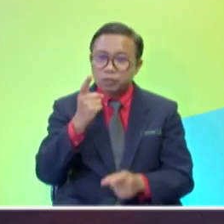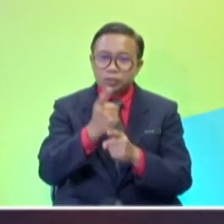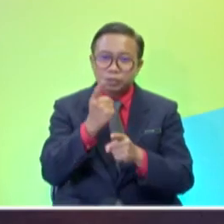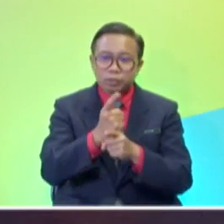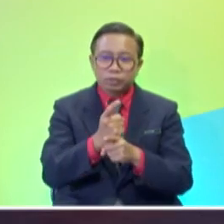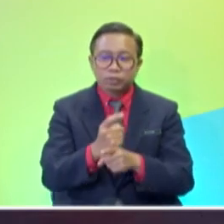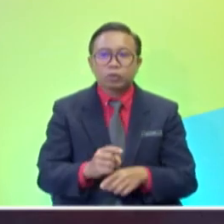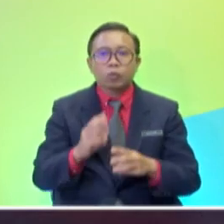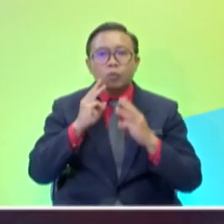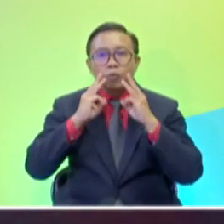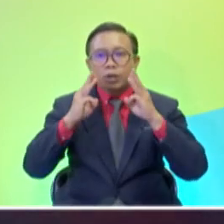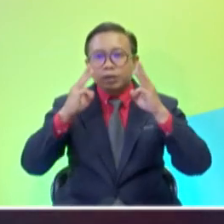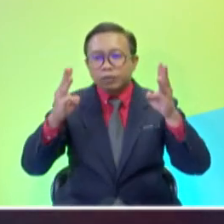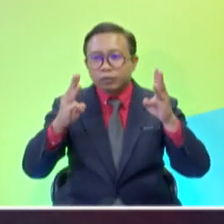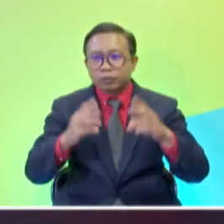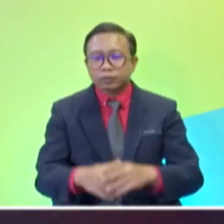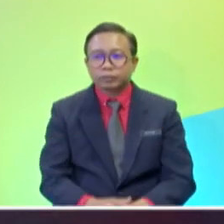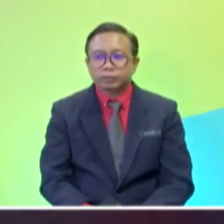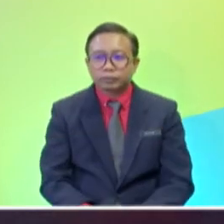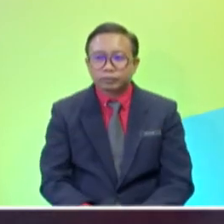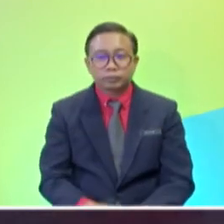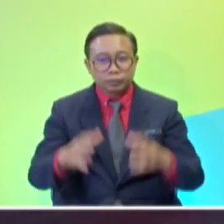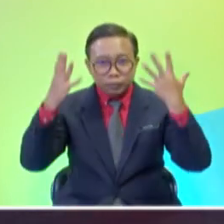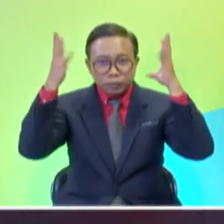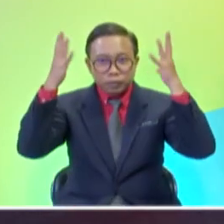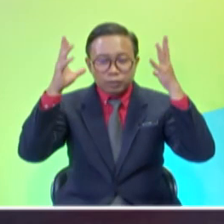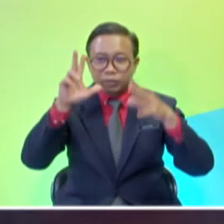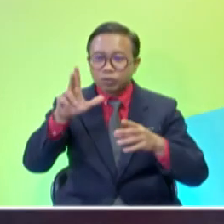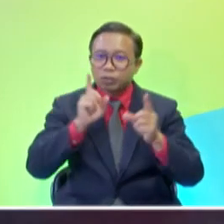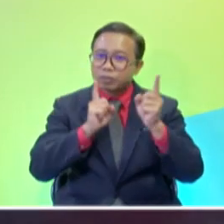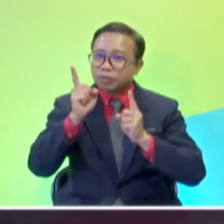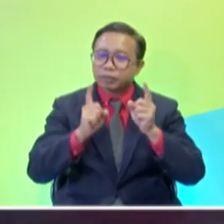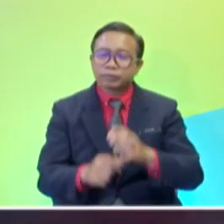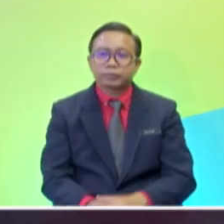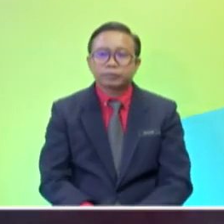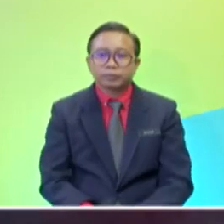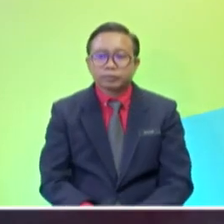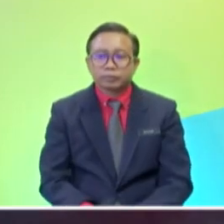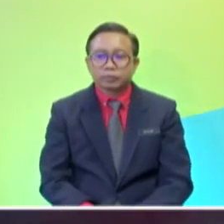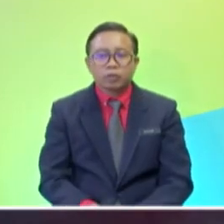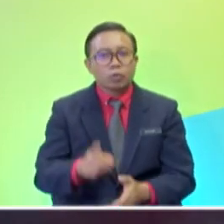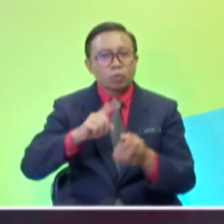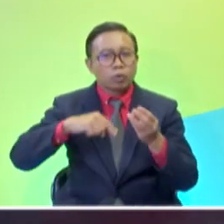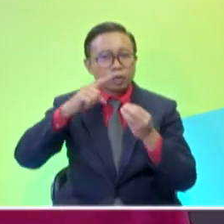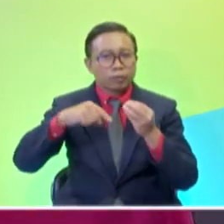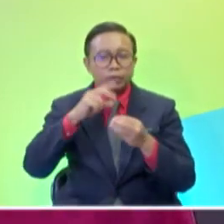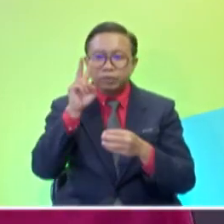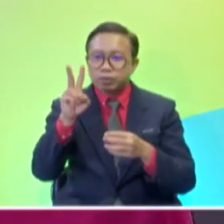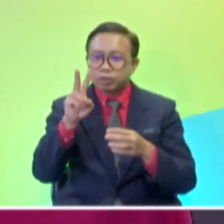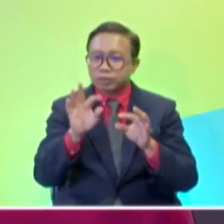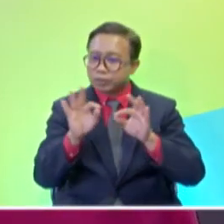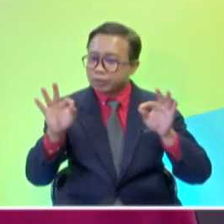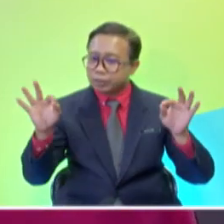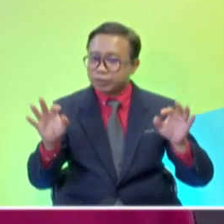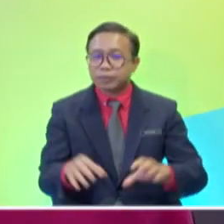did. Wonderful. 3 stars for you, Cindy. Okay, 3 stars. Okay, right. Good What job. about the second